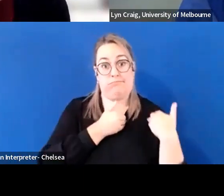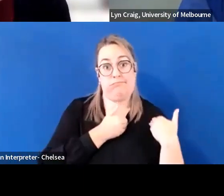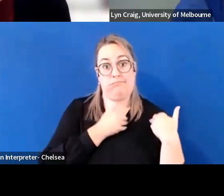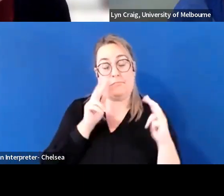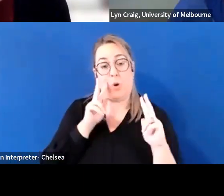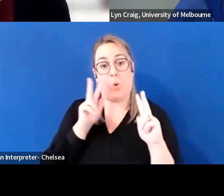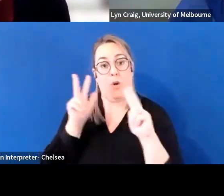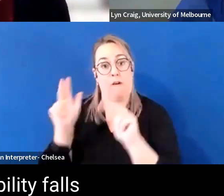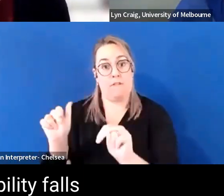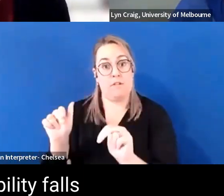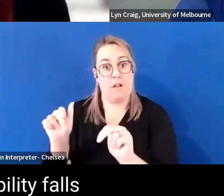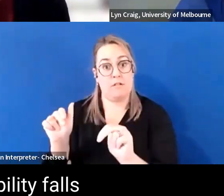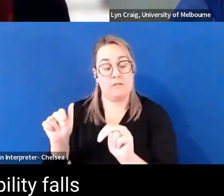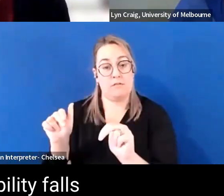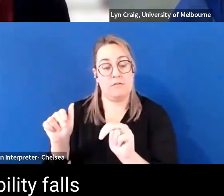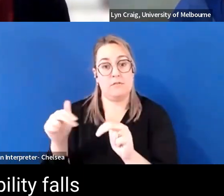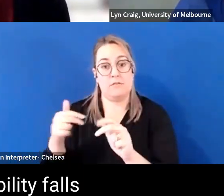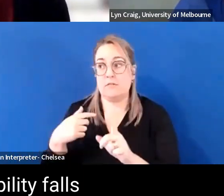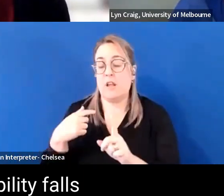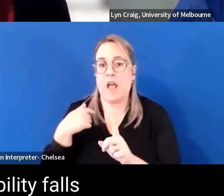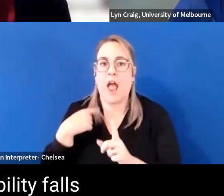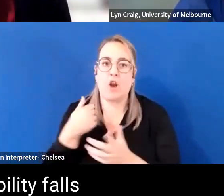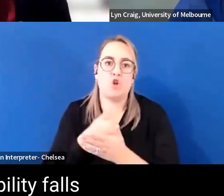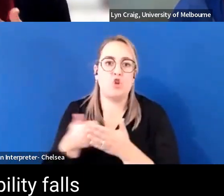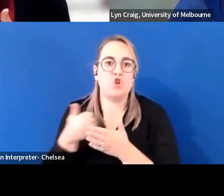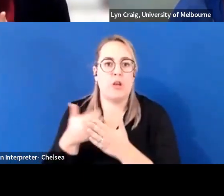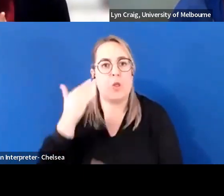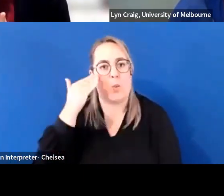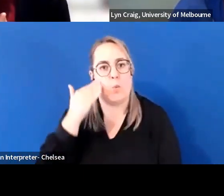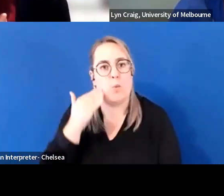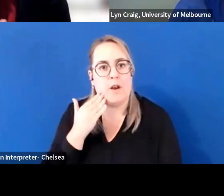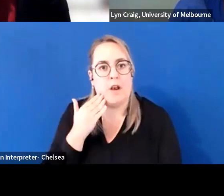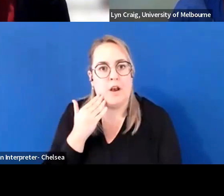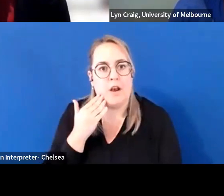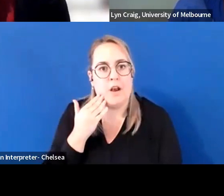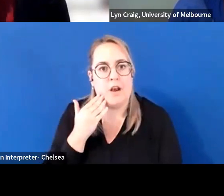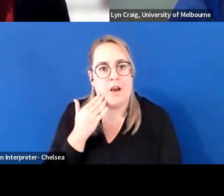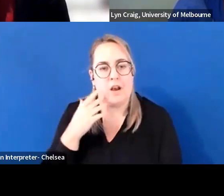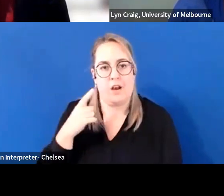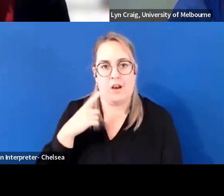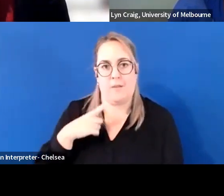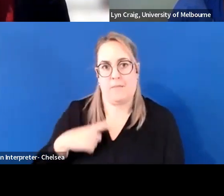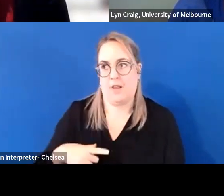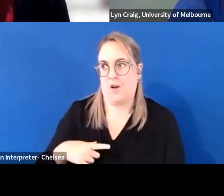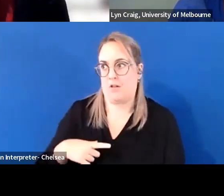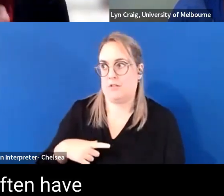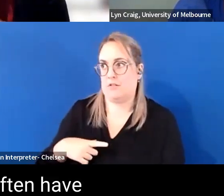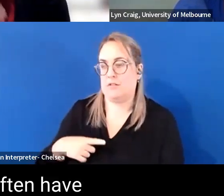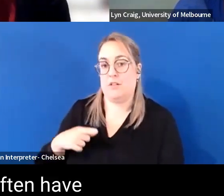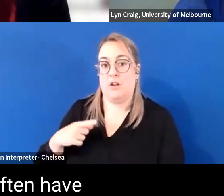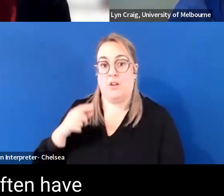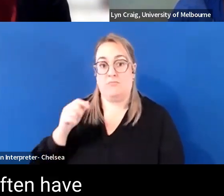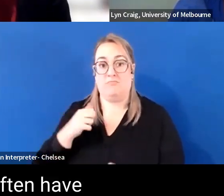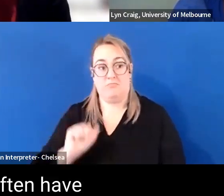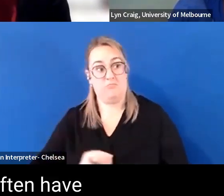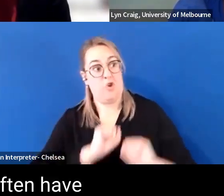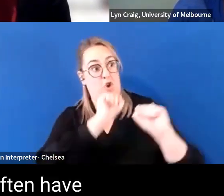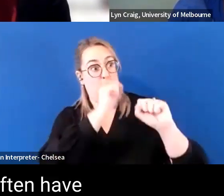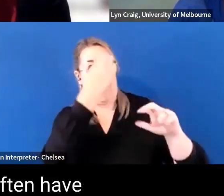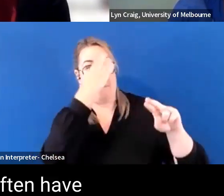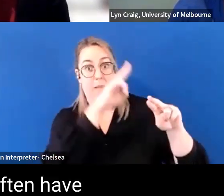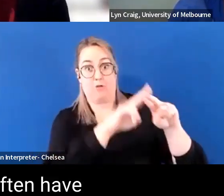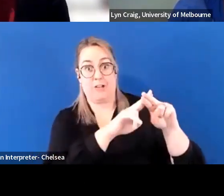often falls to, the responsibility falls to women as well, is that, your parents, at that stage too, women will often have